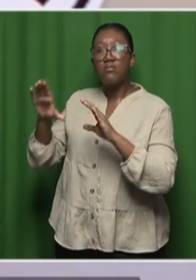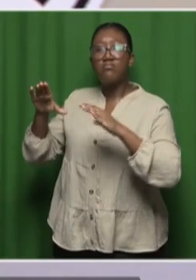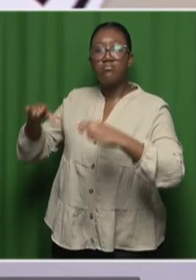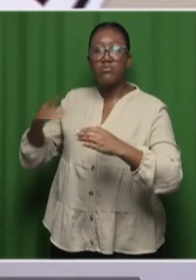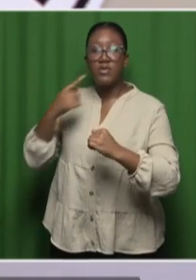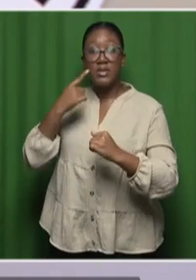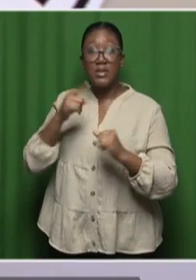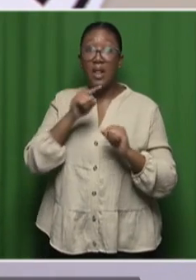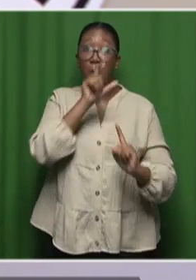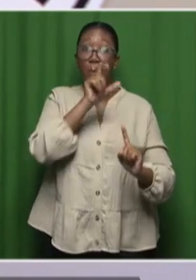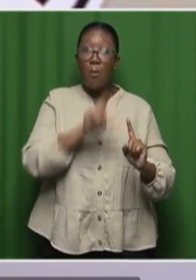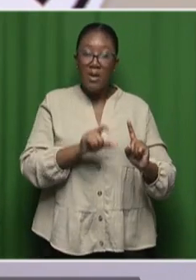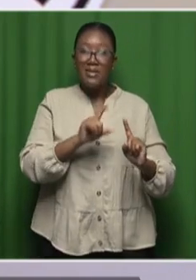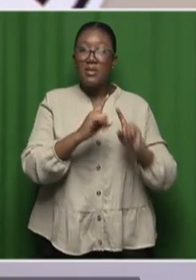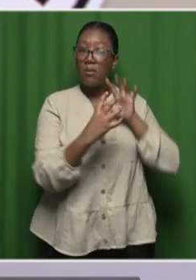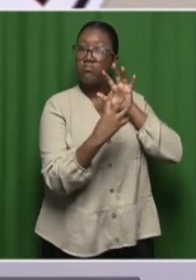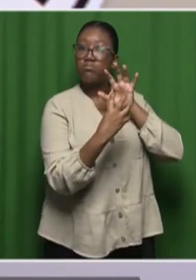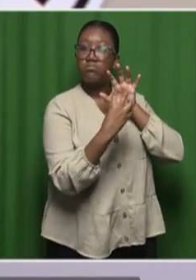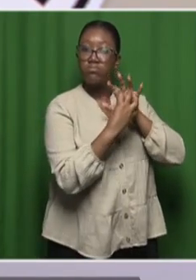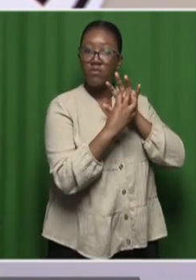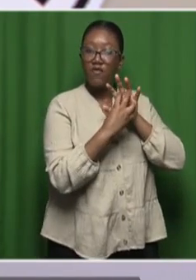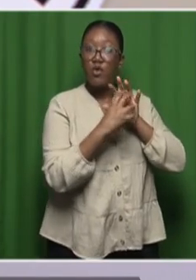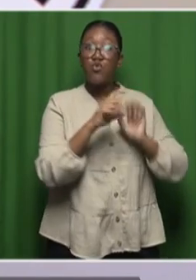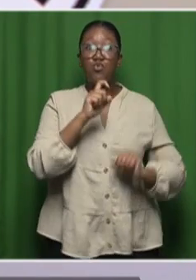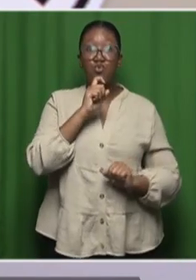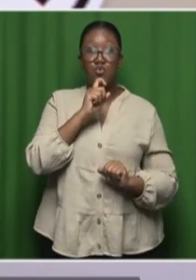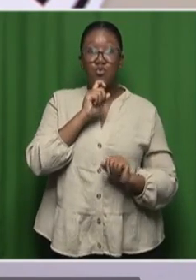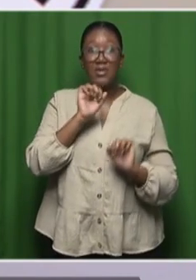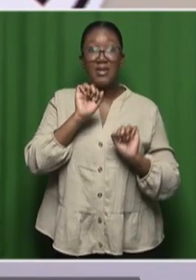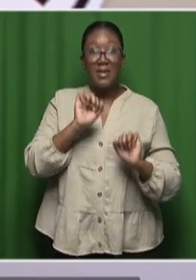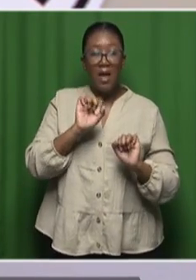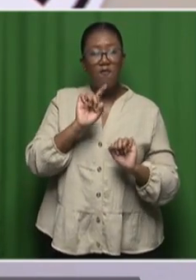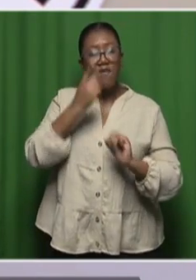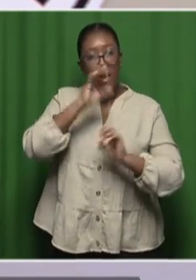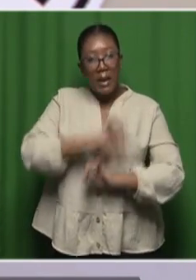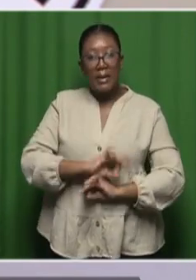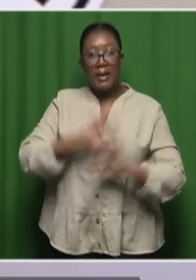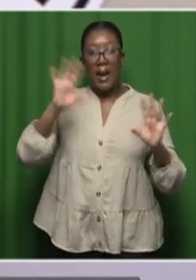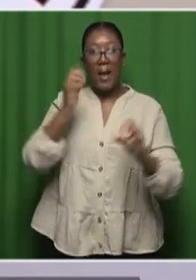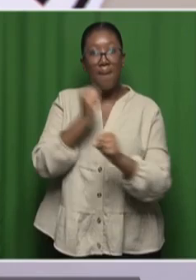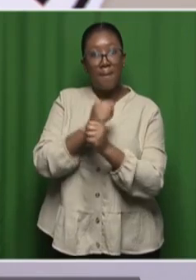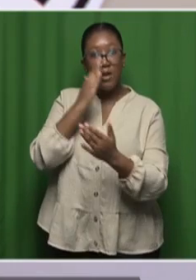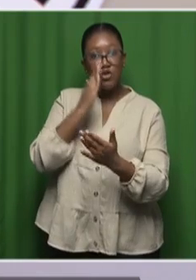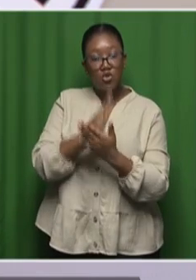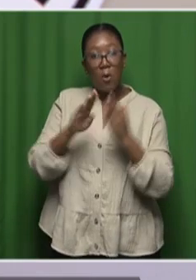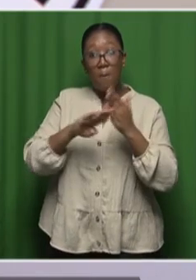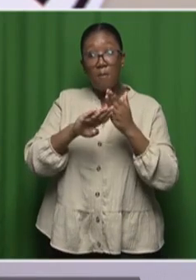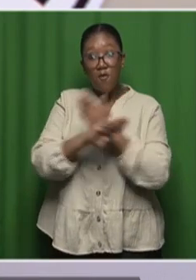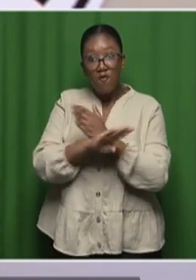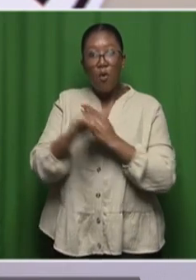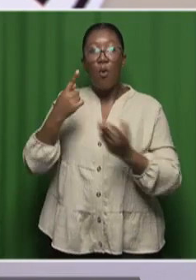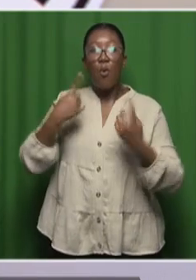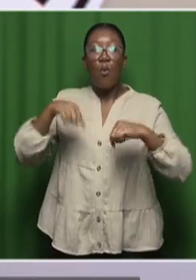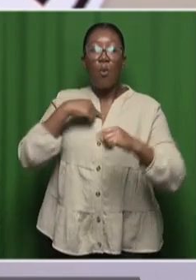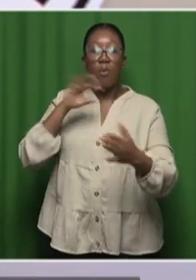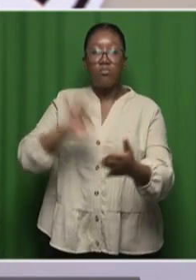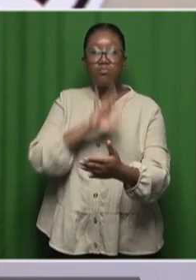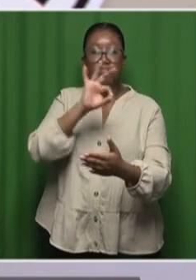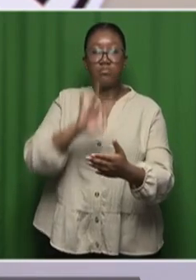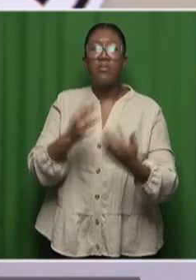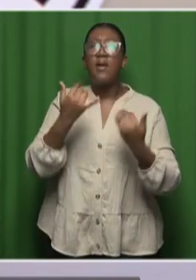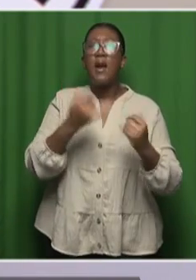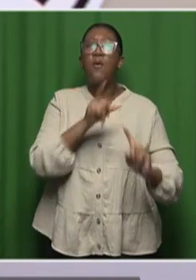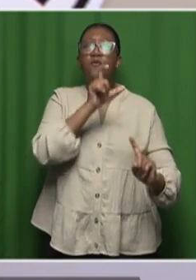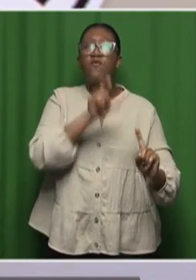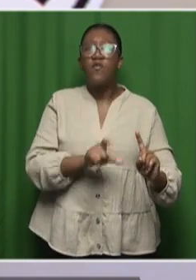by the unauthorized use of intellectual property should be clarified before the elections take place. Addressing MK party